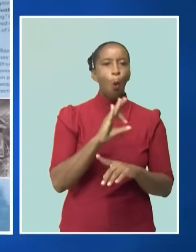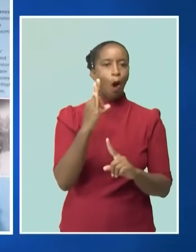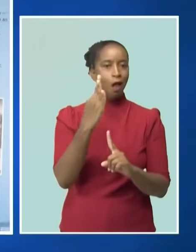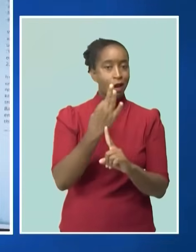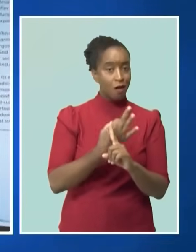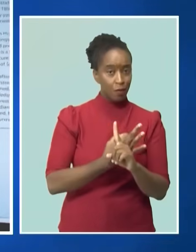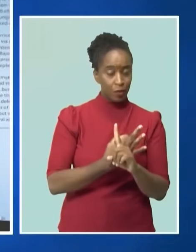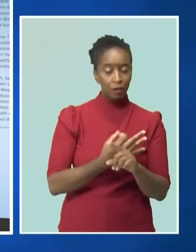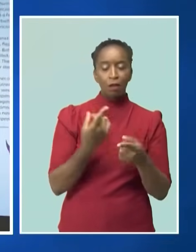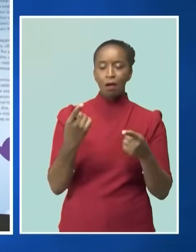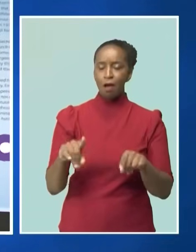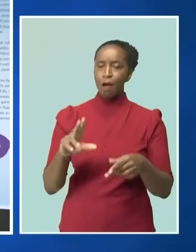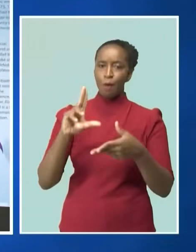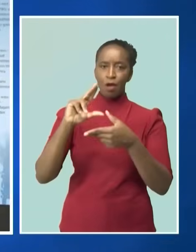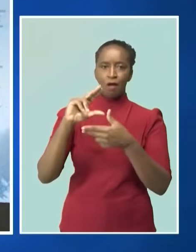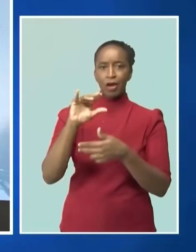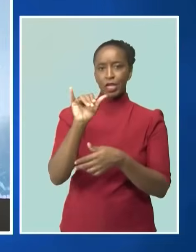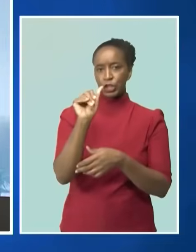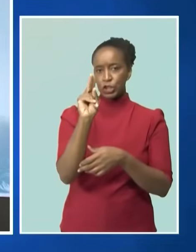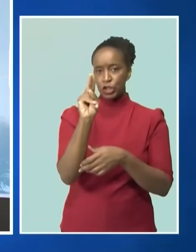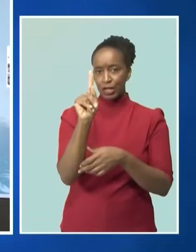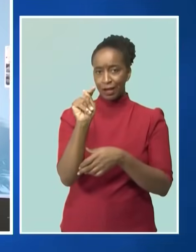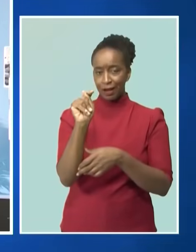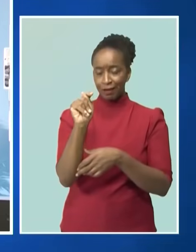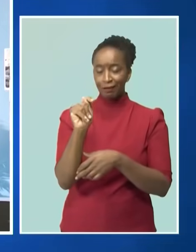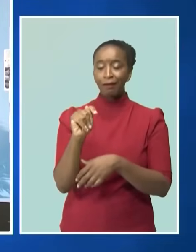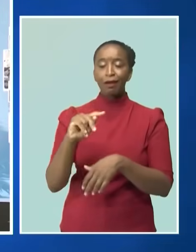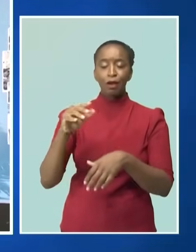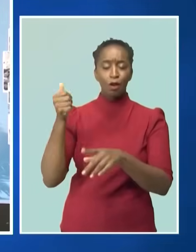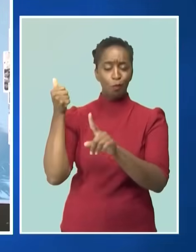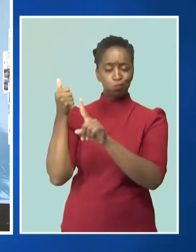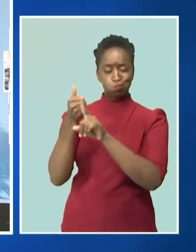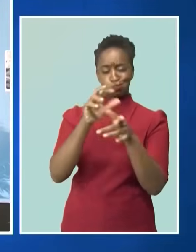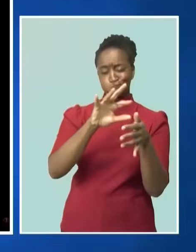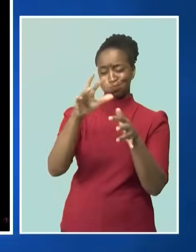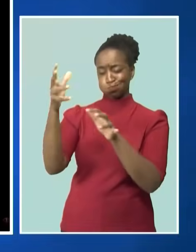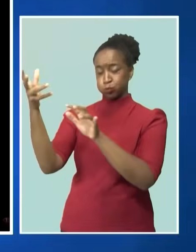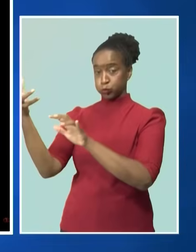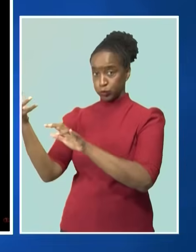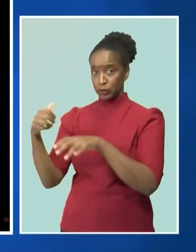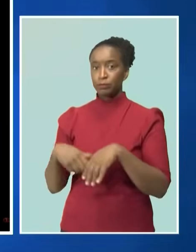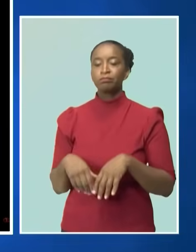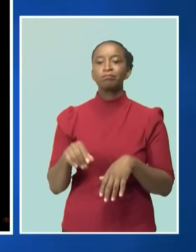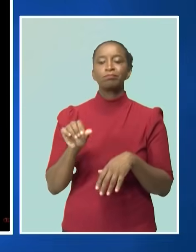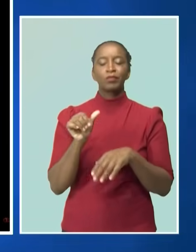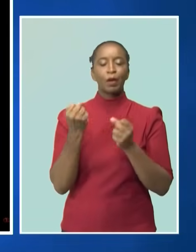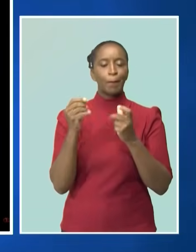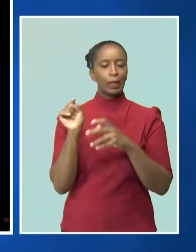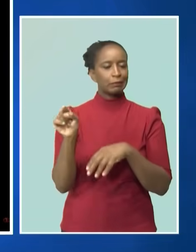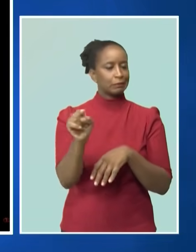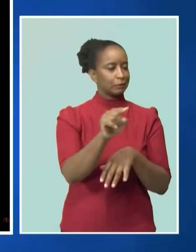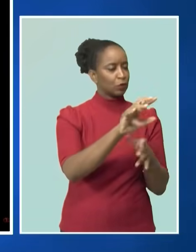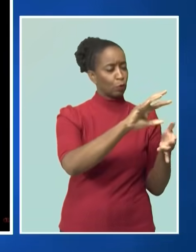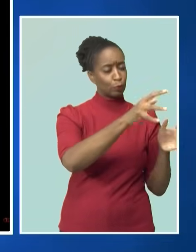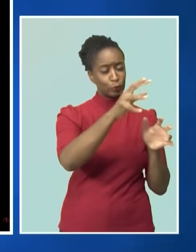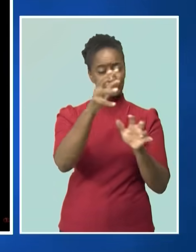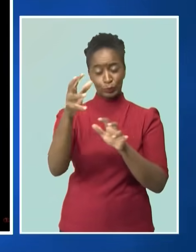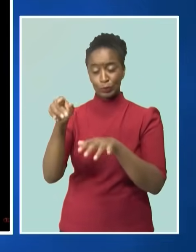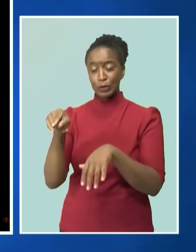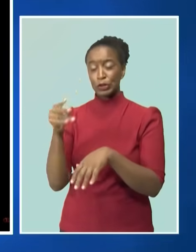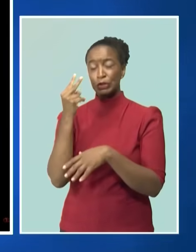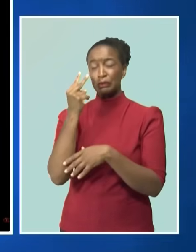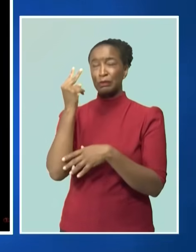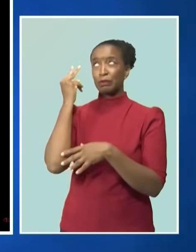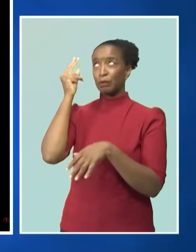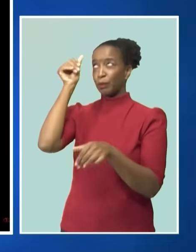wreaked havoc on the island. And like so many other Barbadians who experienced it, Ms. Daniel remembers that